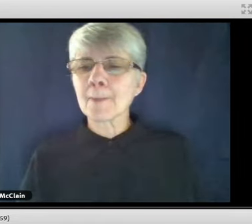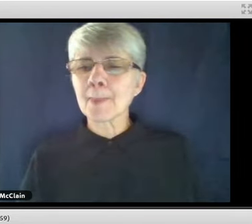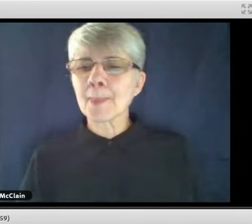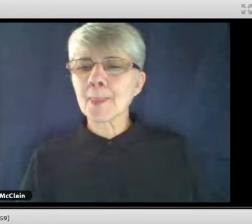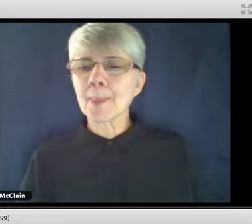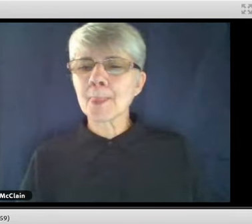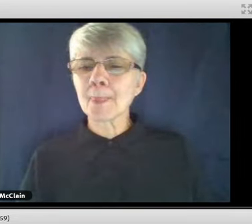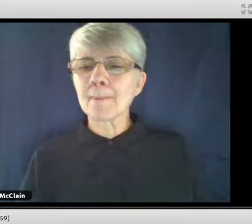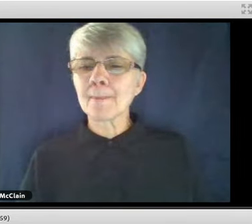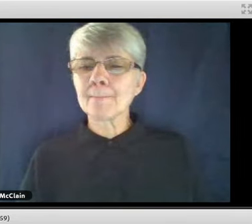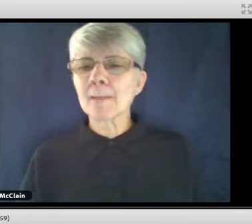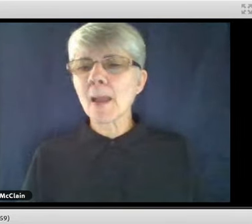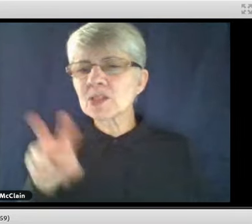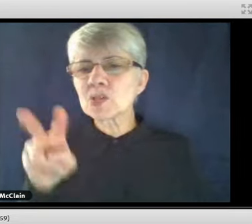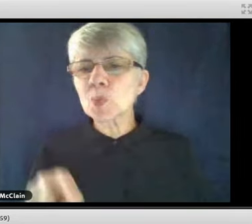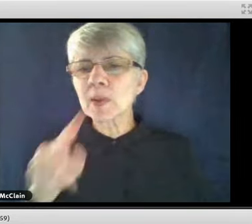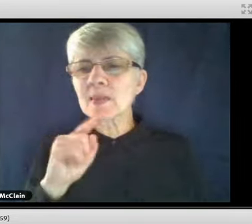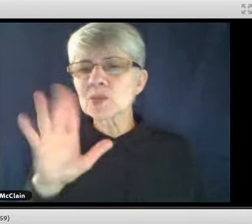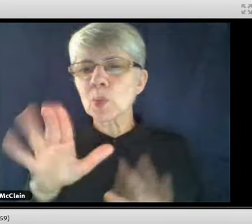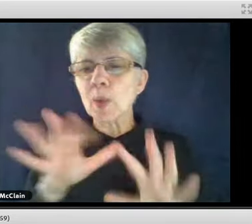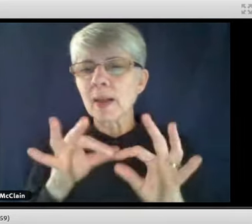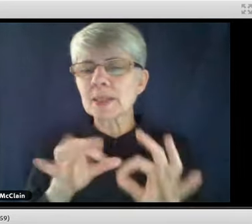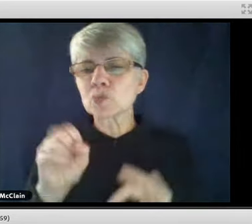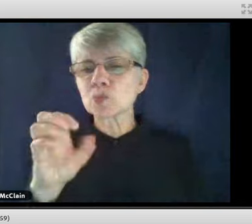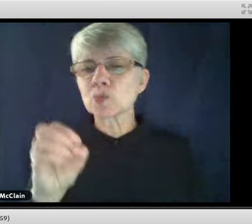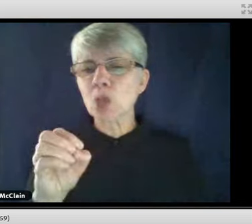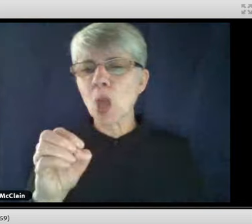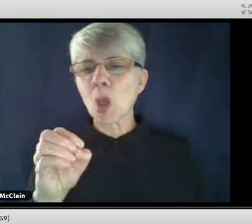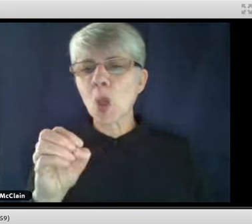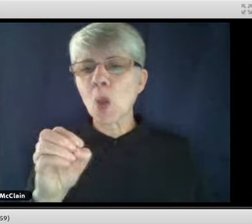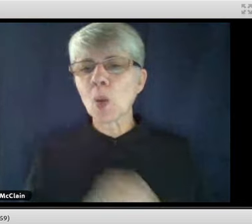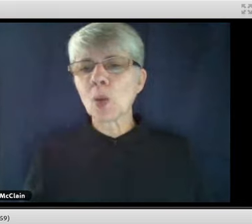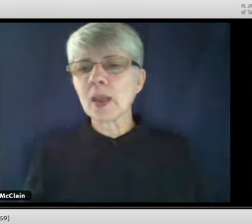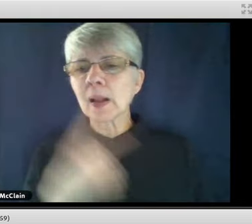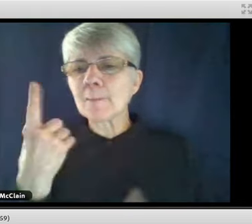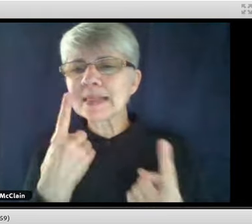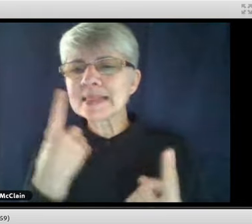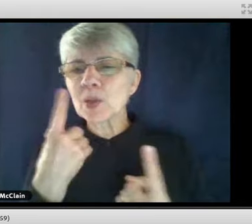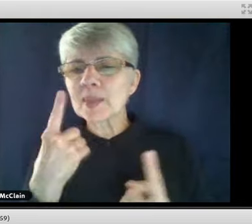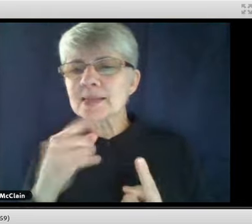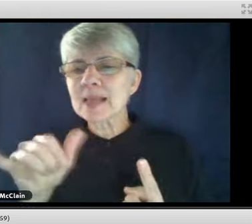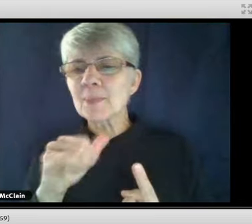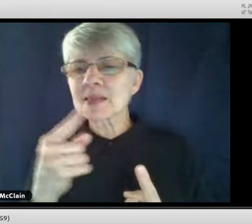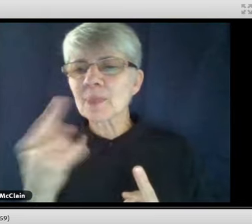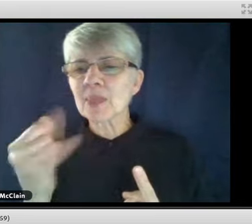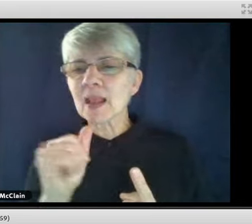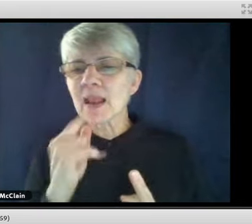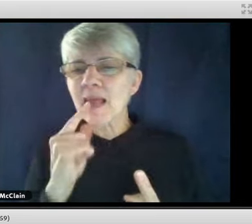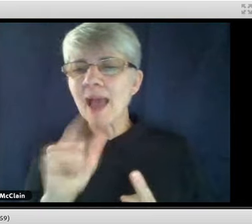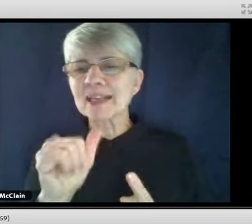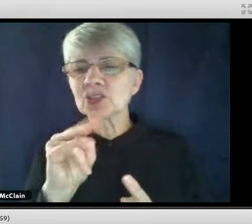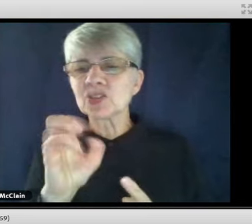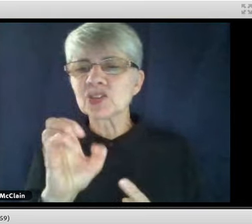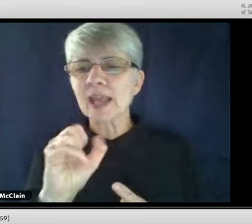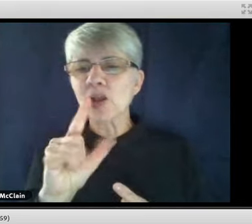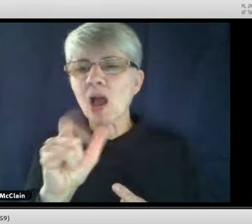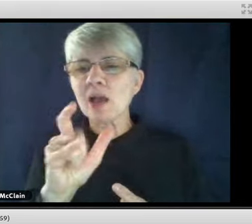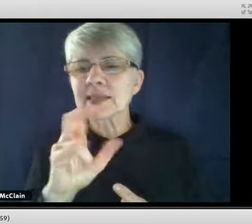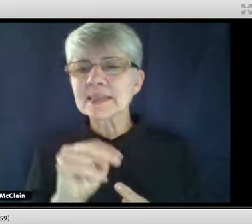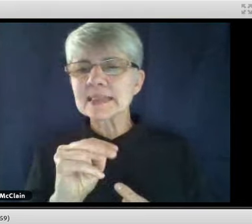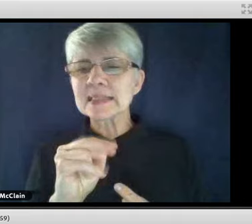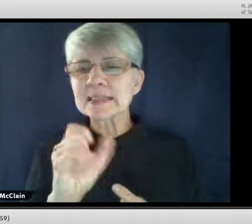so I'm just reading. These are all like great comments. So, would this be considered the same as something like Sonali Dev's Jane Austen themed